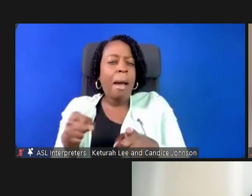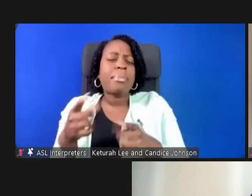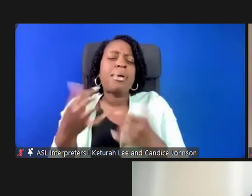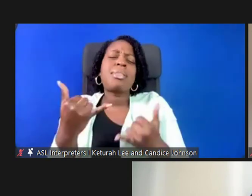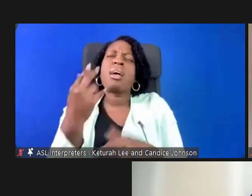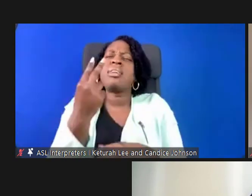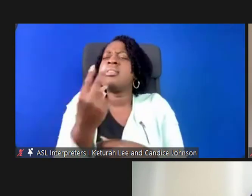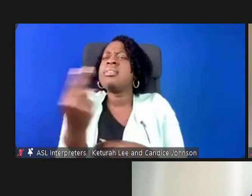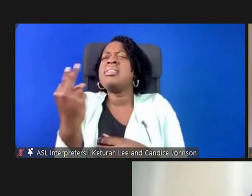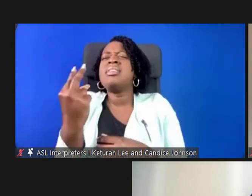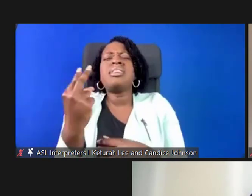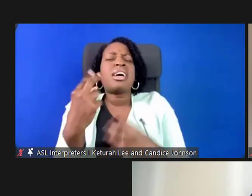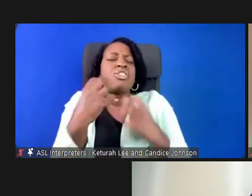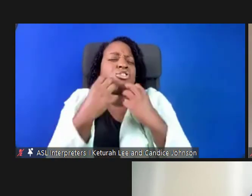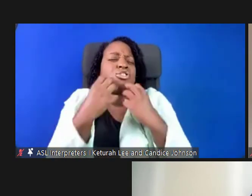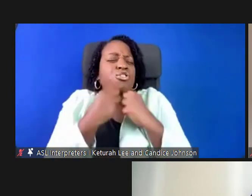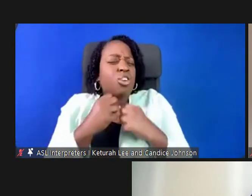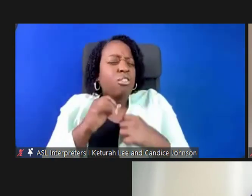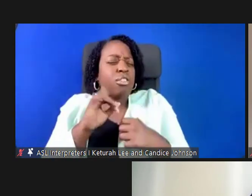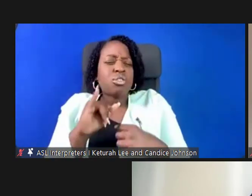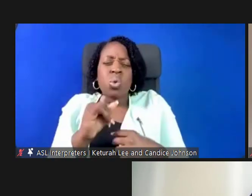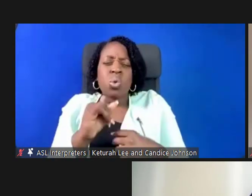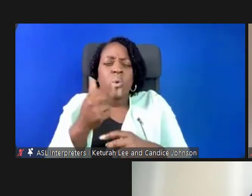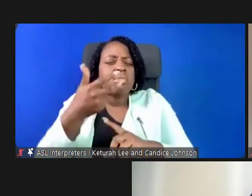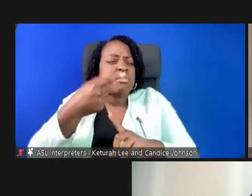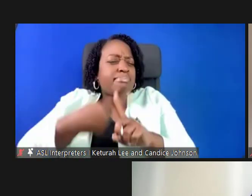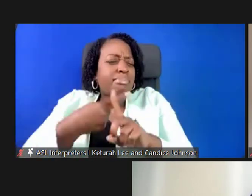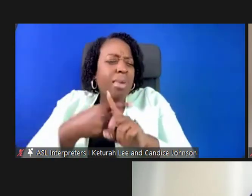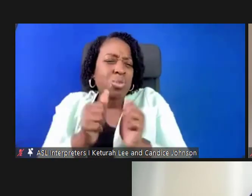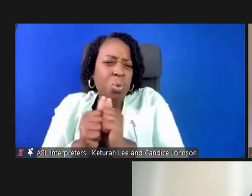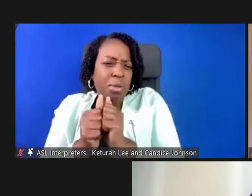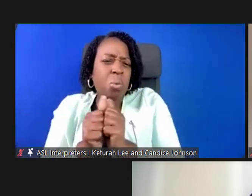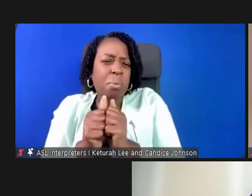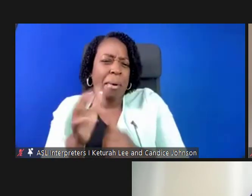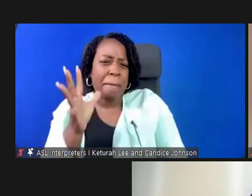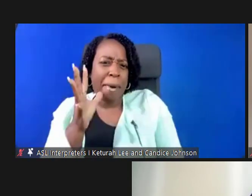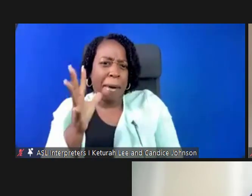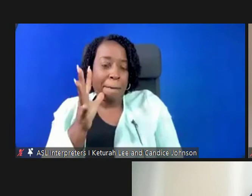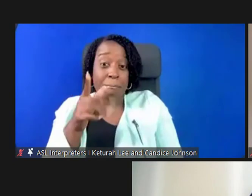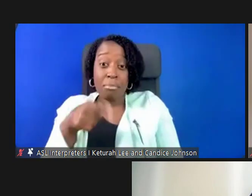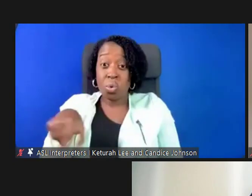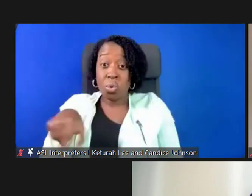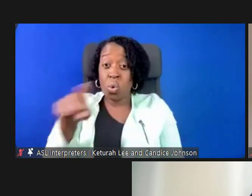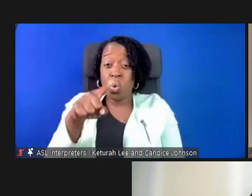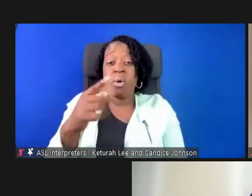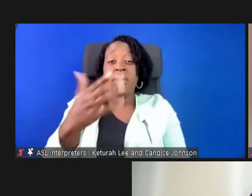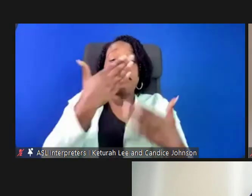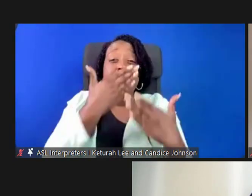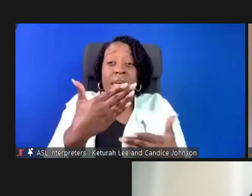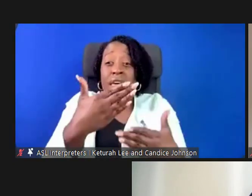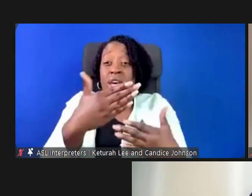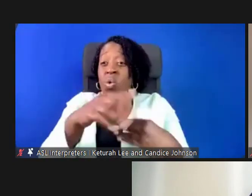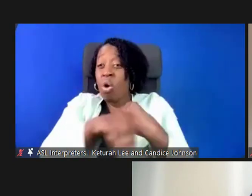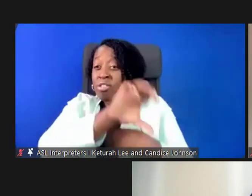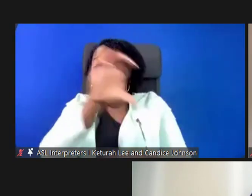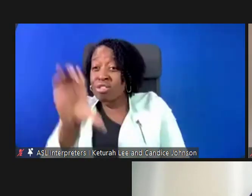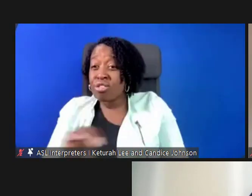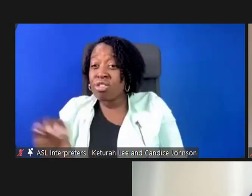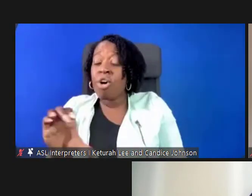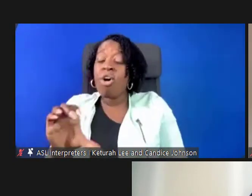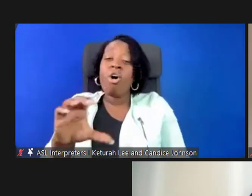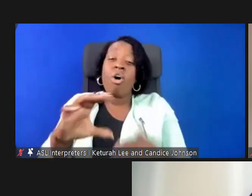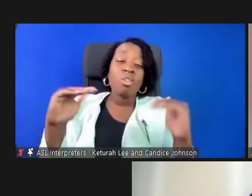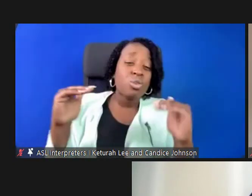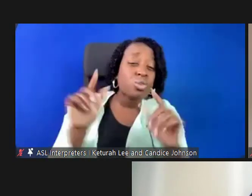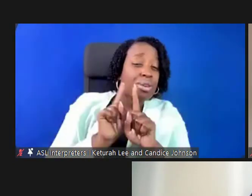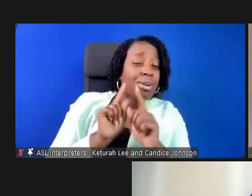so grateful to all of you for being my friends and colleagues and mentors and partners in this path. And I will turn it over to Rebecca and